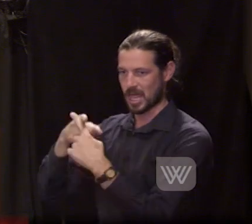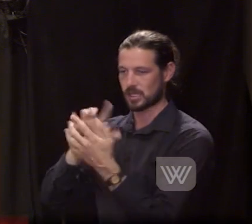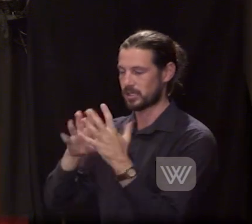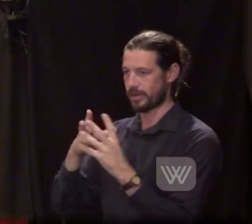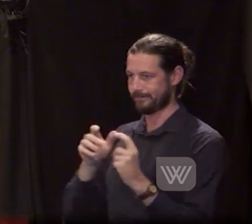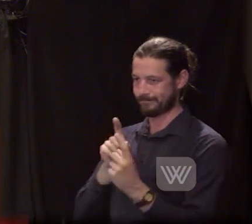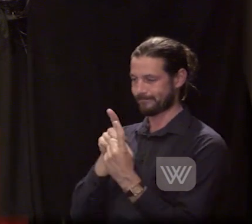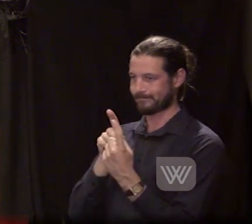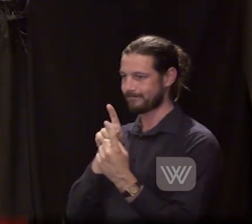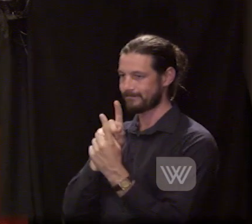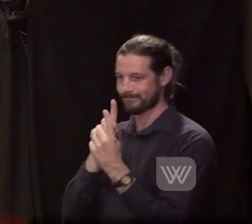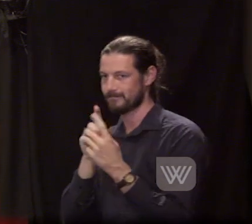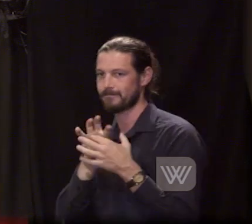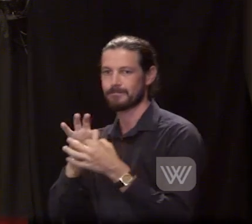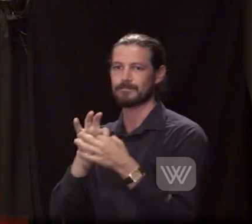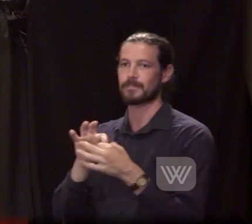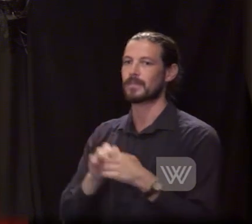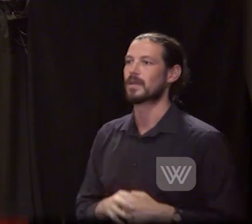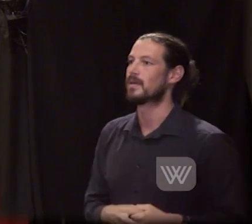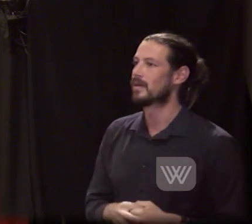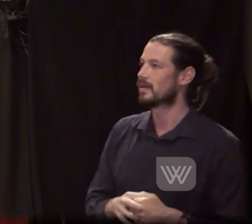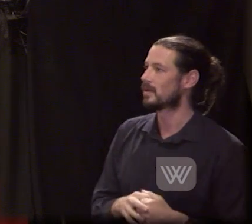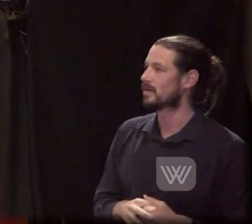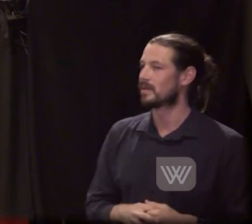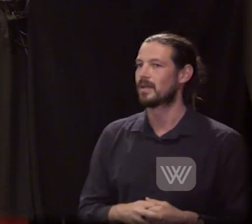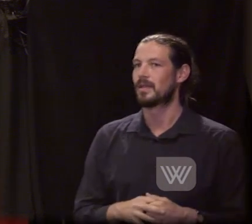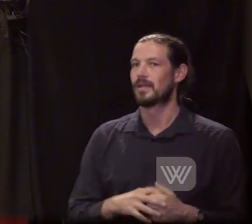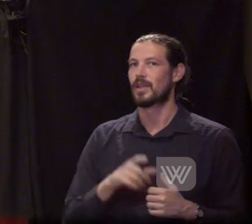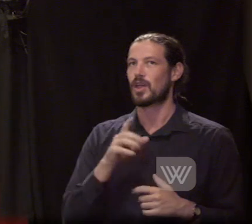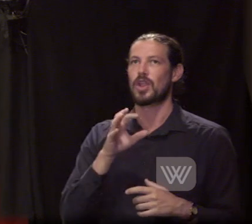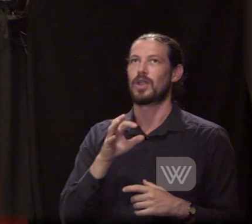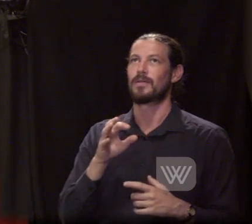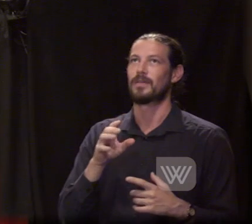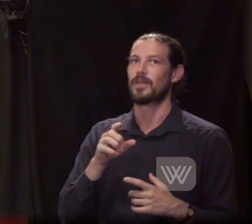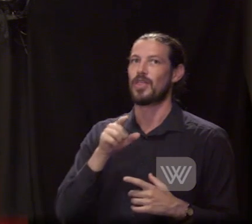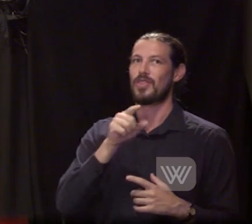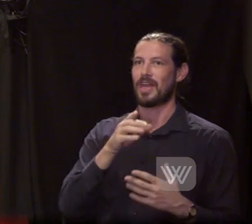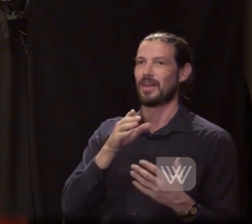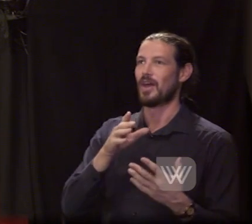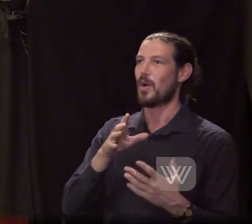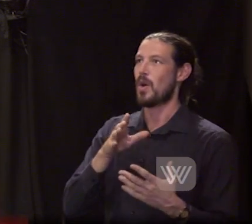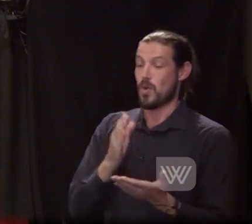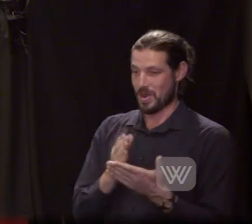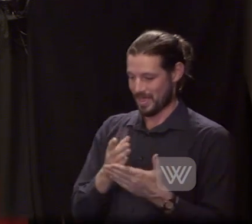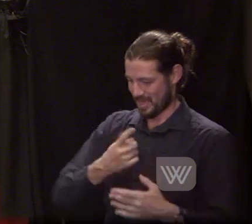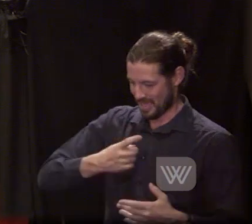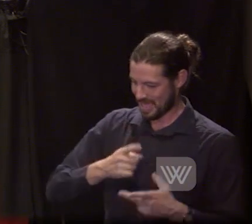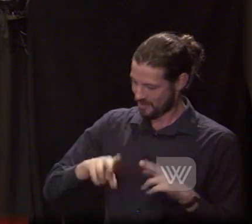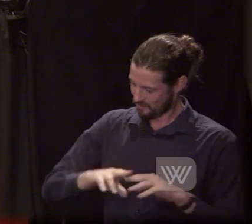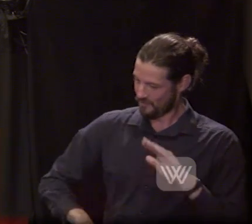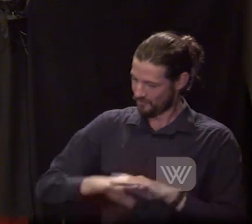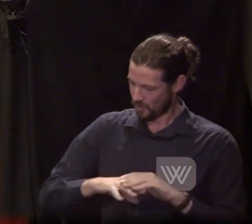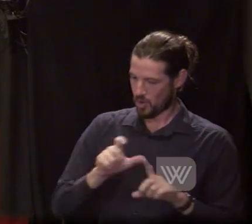will naturally interact, rather than saying, oh yeah, I noticed that you're doing that, and that's making me feel this way. I think that we should